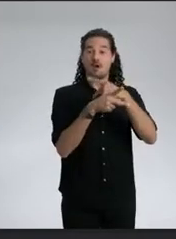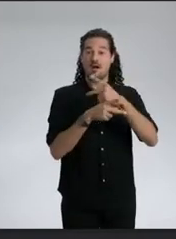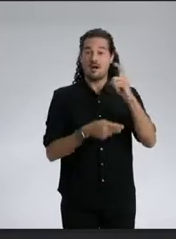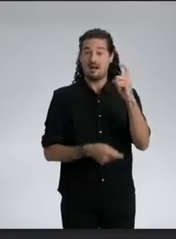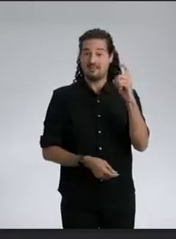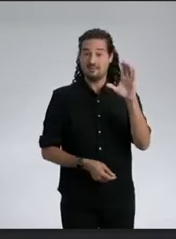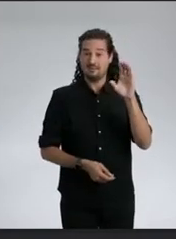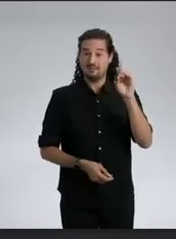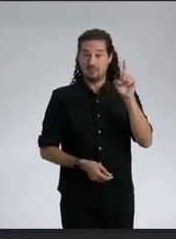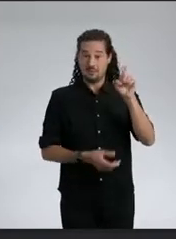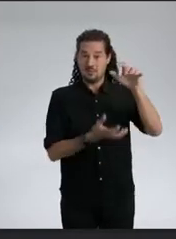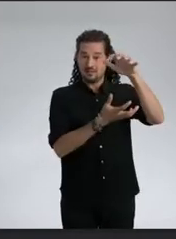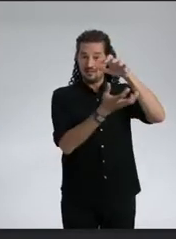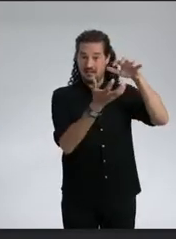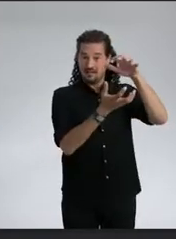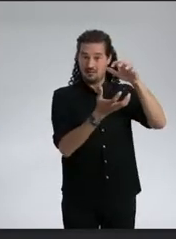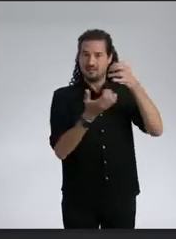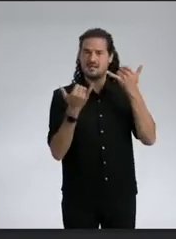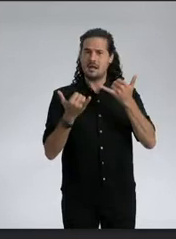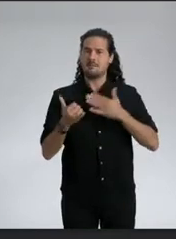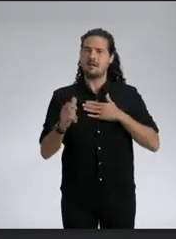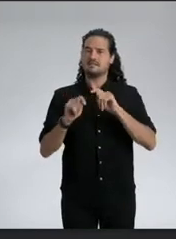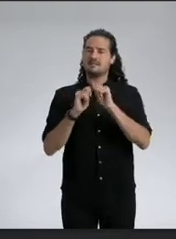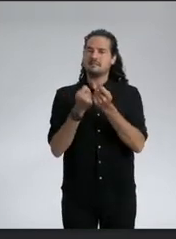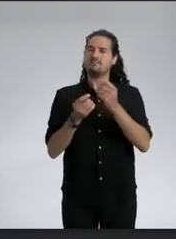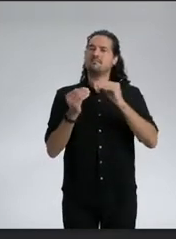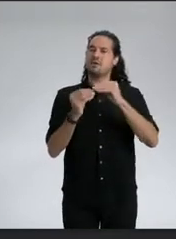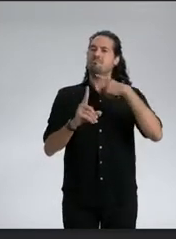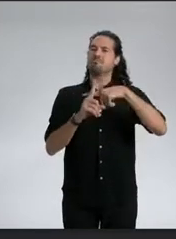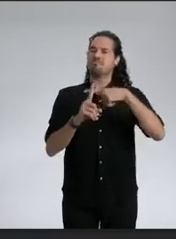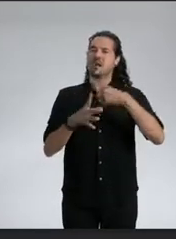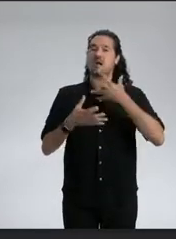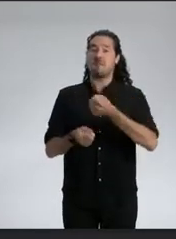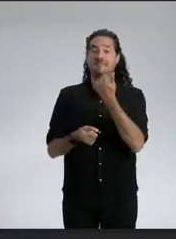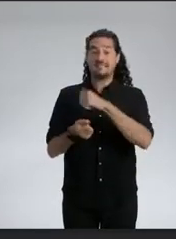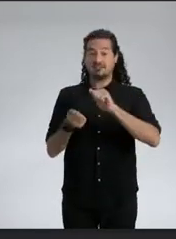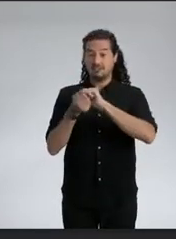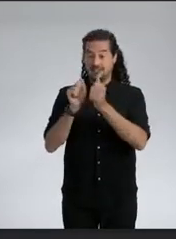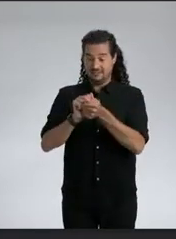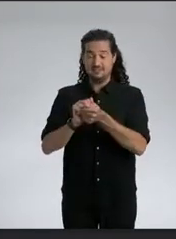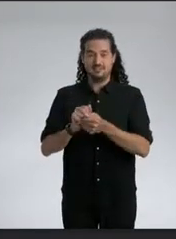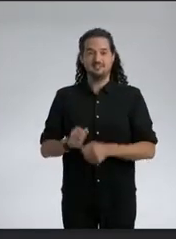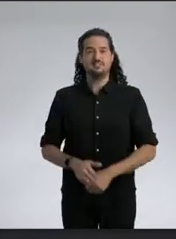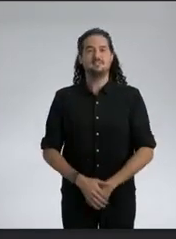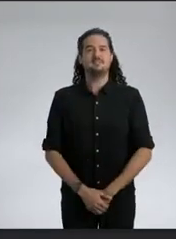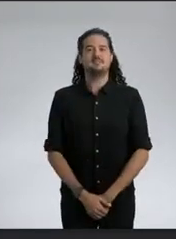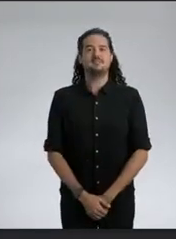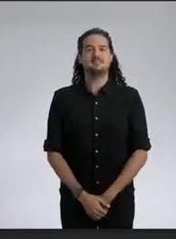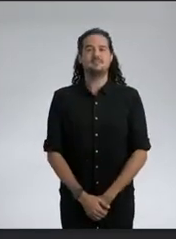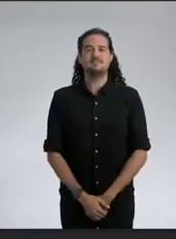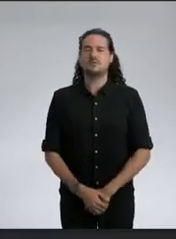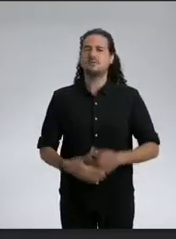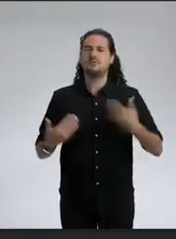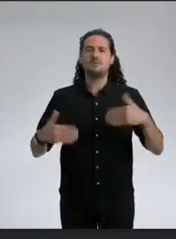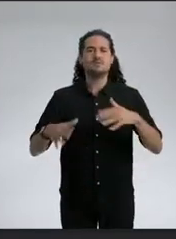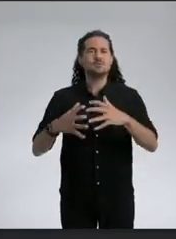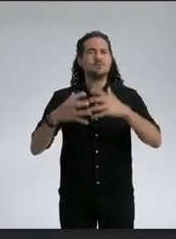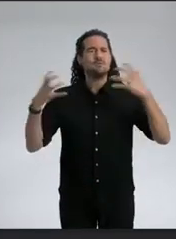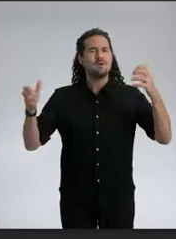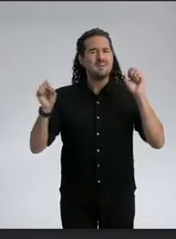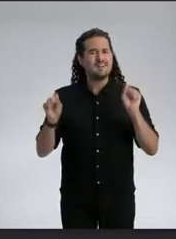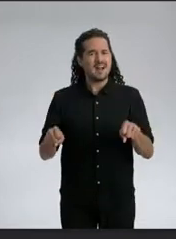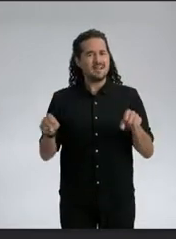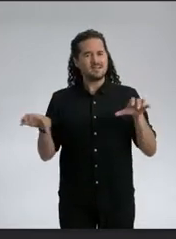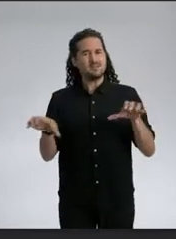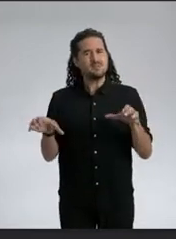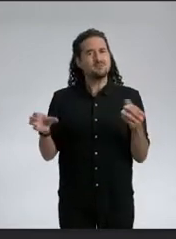team will have added confidence in the changes we're making. There's so much more you can do with workflows, including running custom